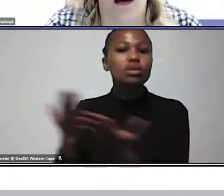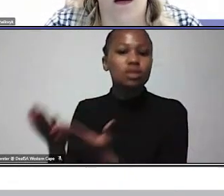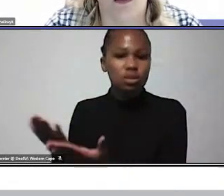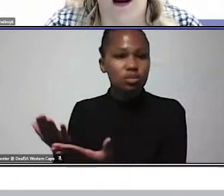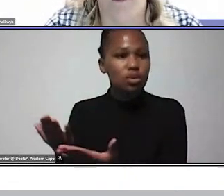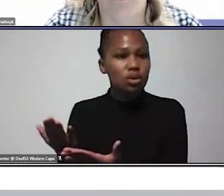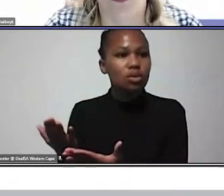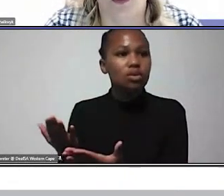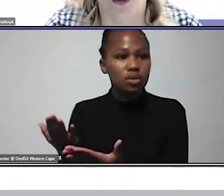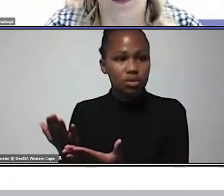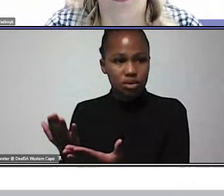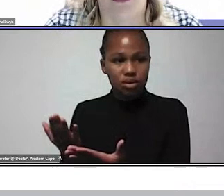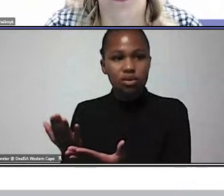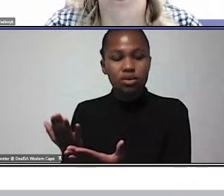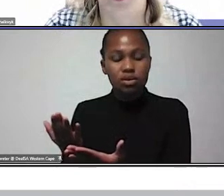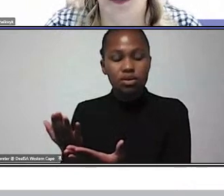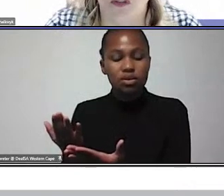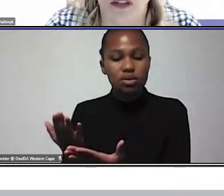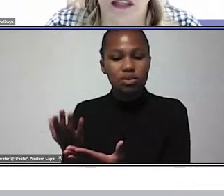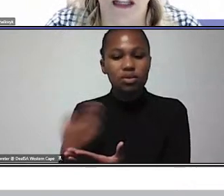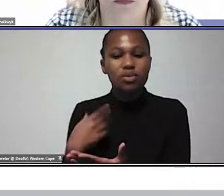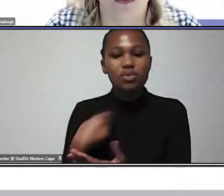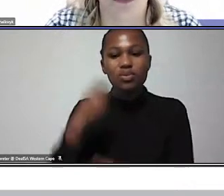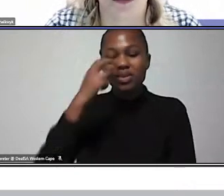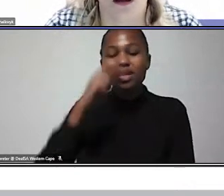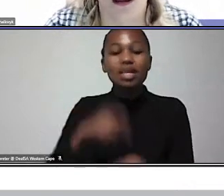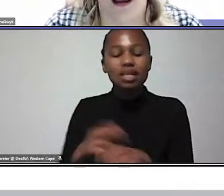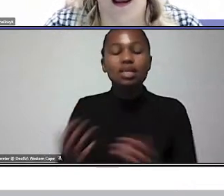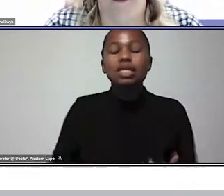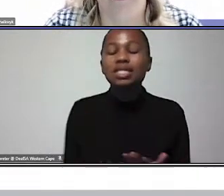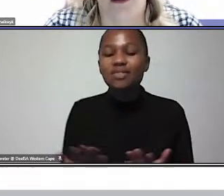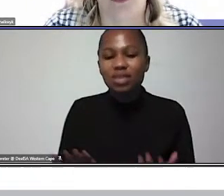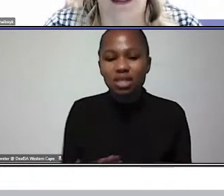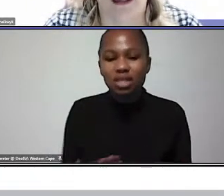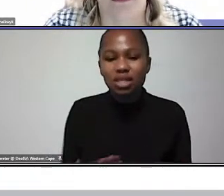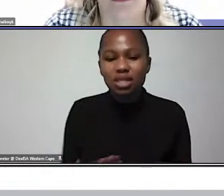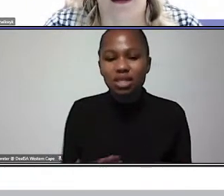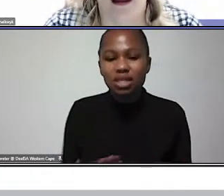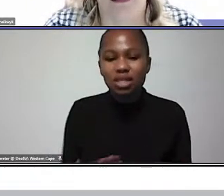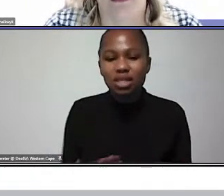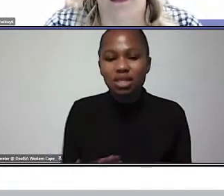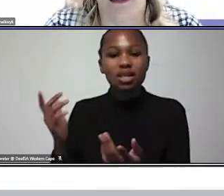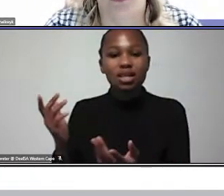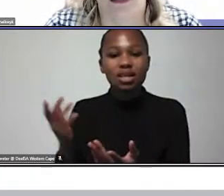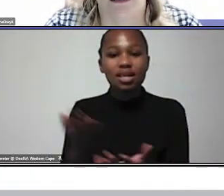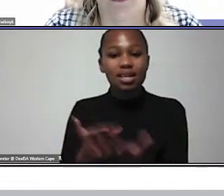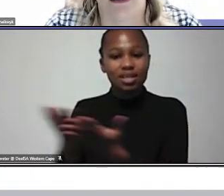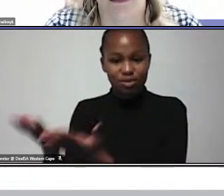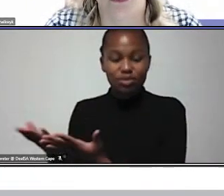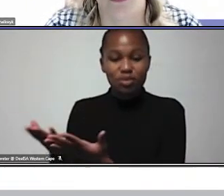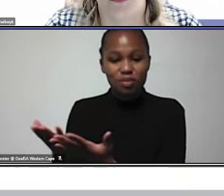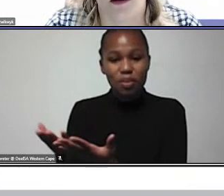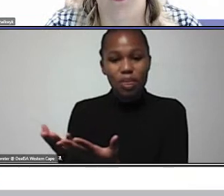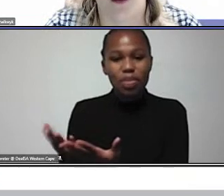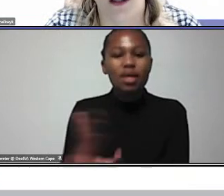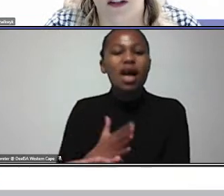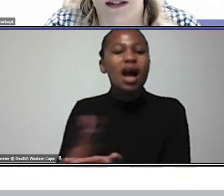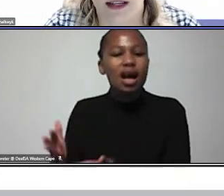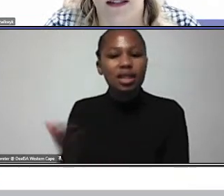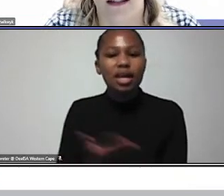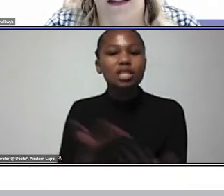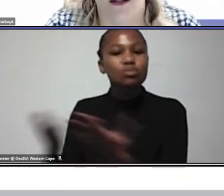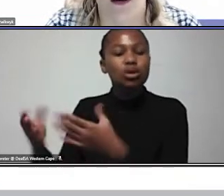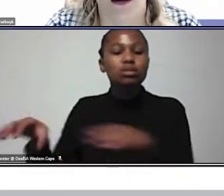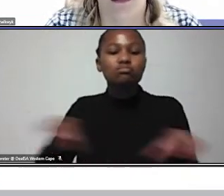program, work we're doing in terms of the services exports, looking at other export activities in terms of the